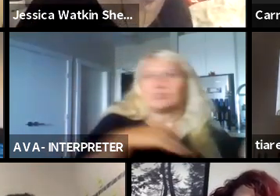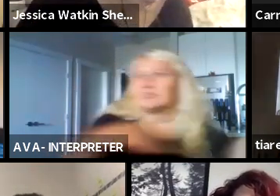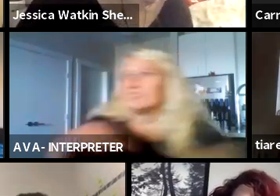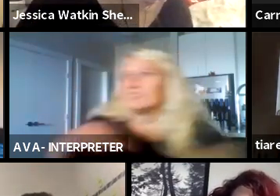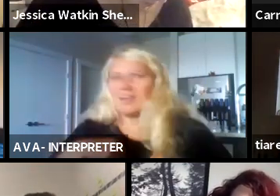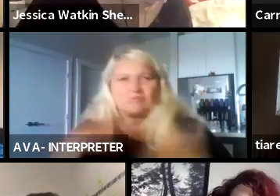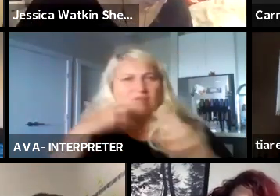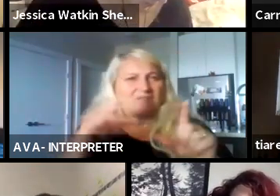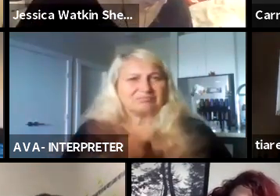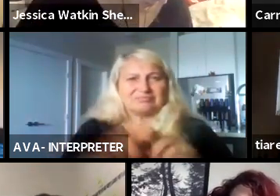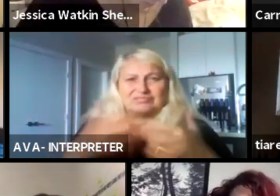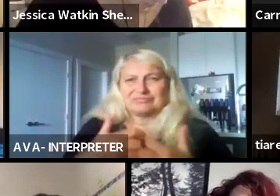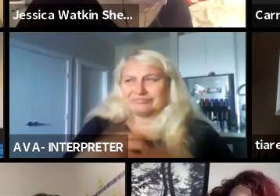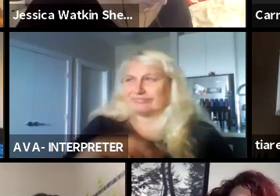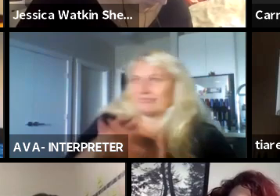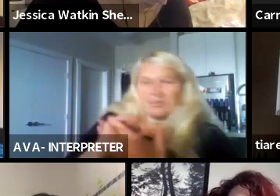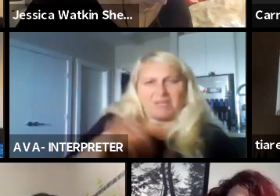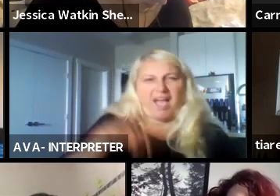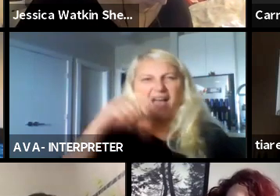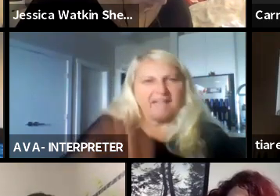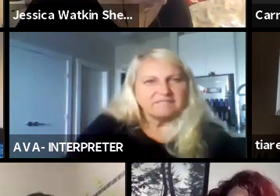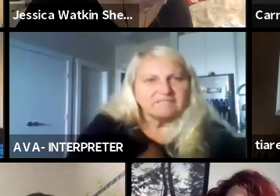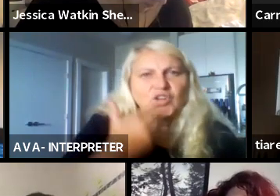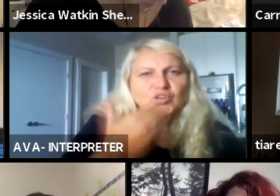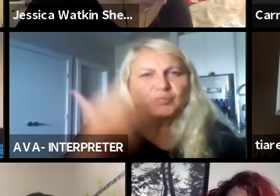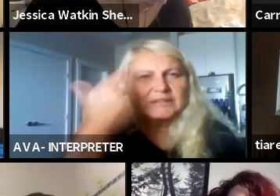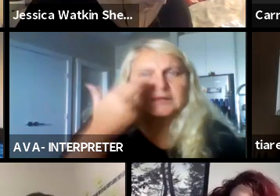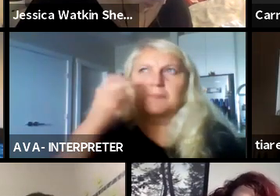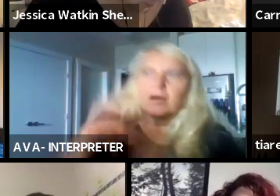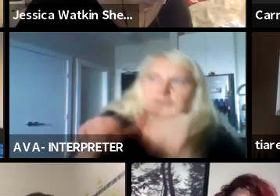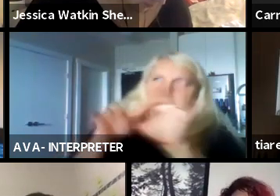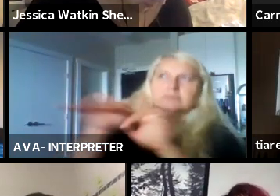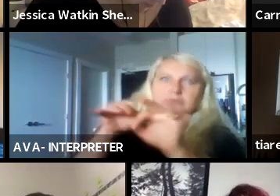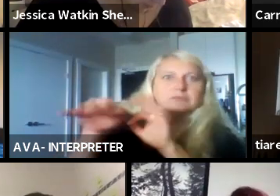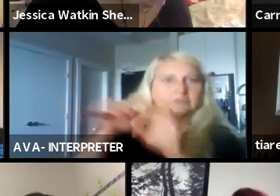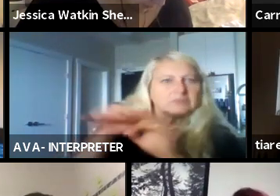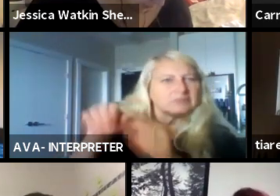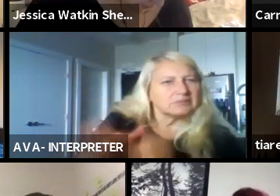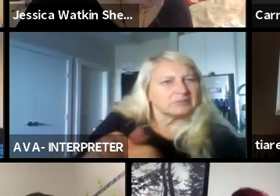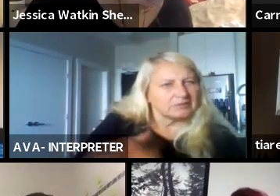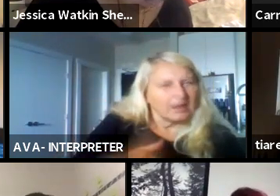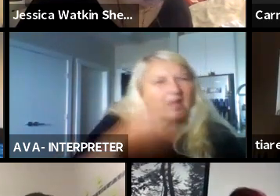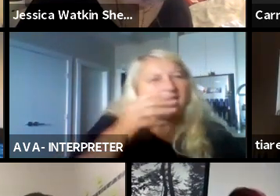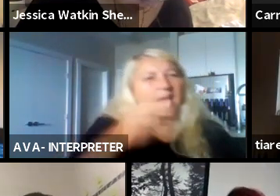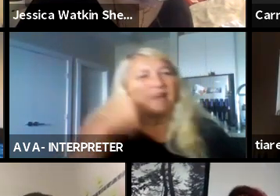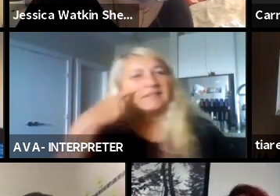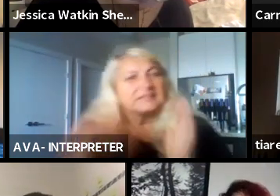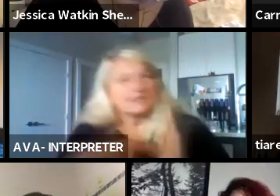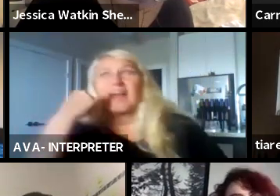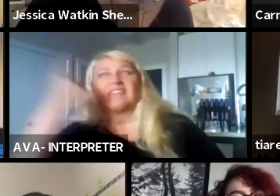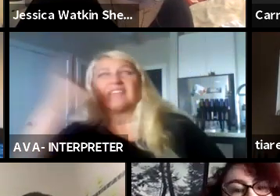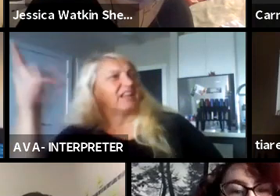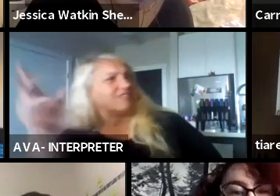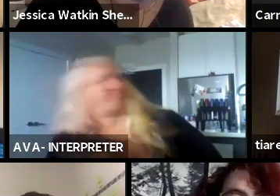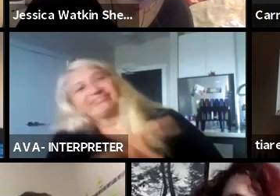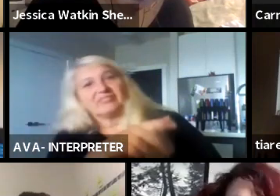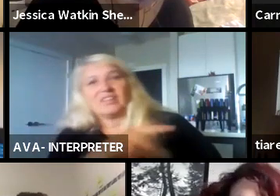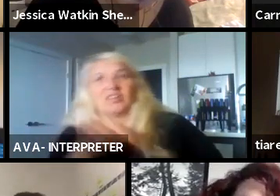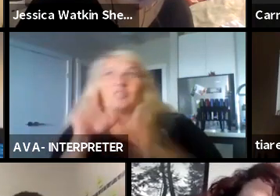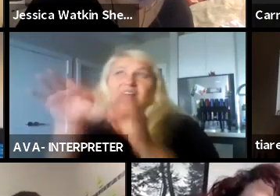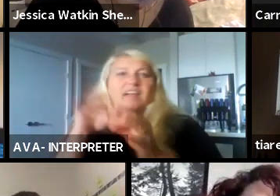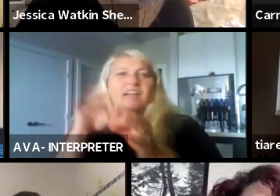machines, we have to have a very good reason for it. And if we don't have a reason that isn't perfectly justifiable, then we're pushed